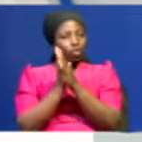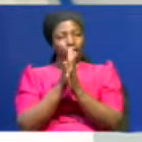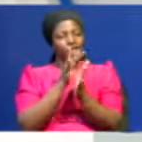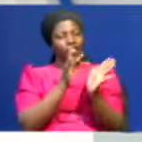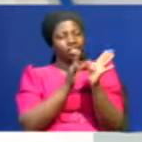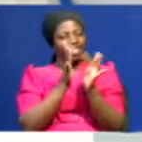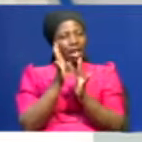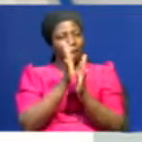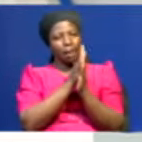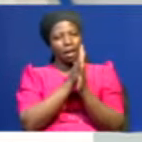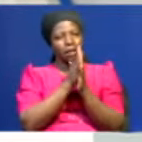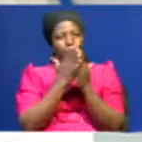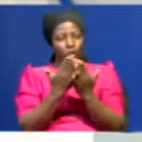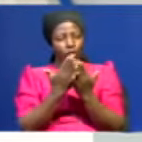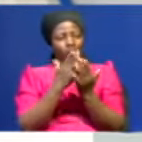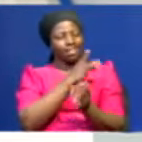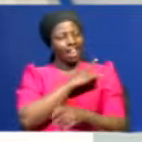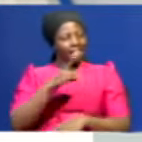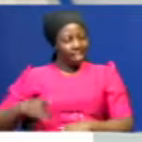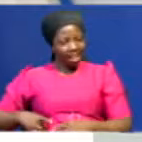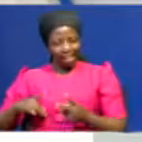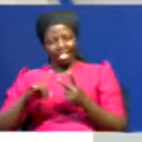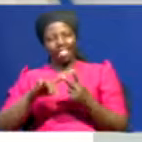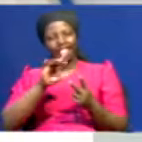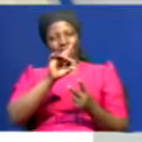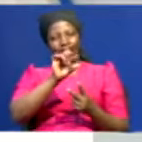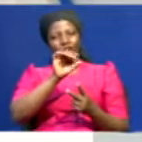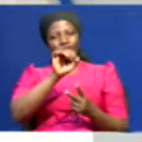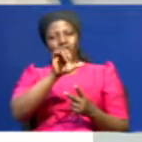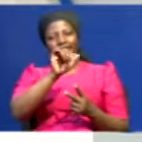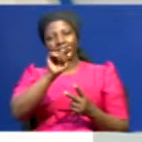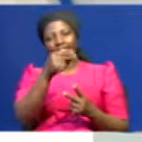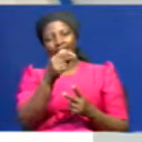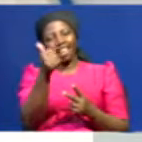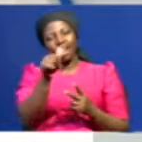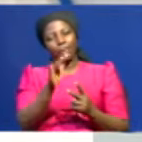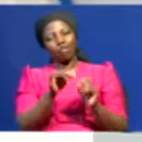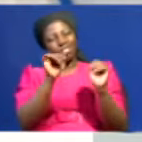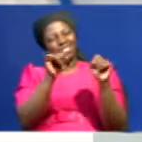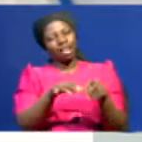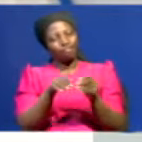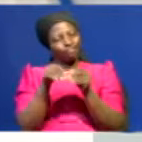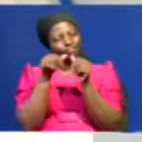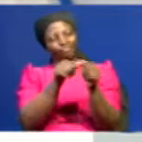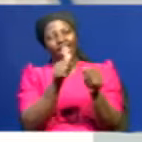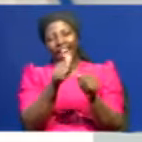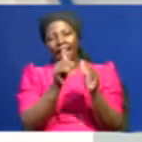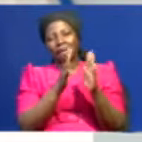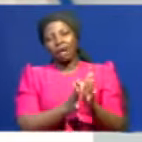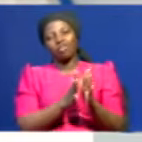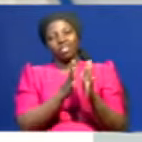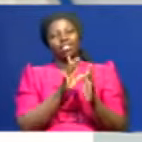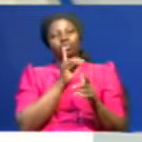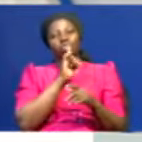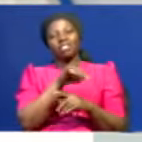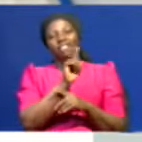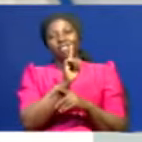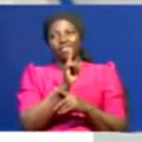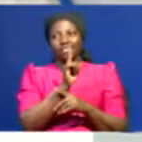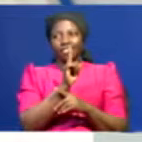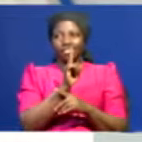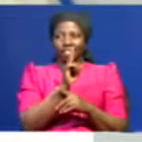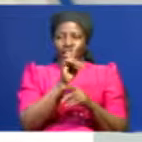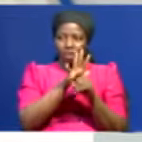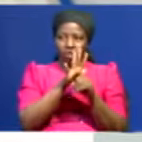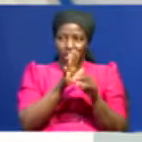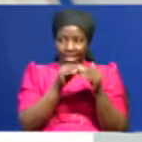Goliath, anyone can defeat anyone. And I want to say it wasn't only him as the majority leader, as a serious contender. We